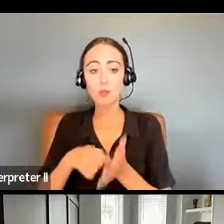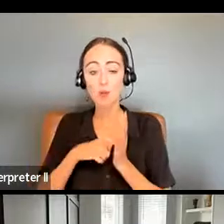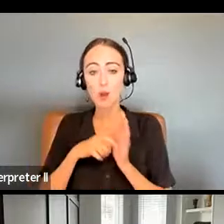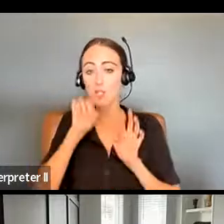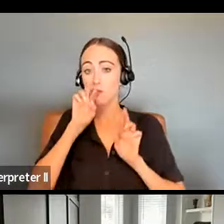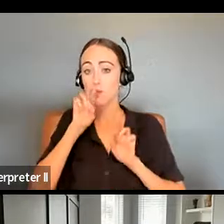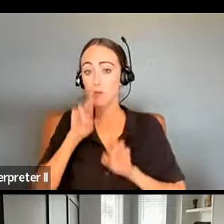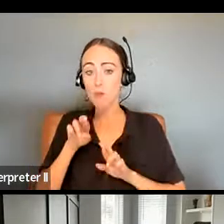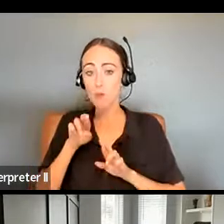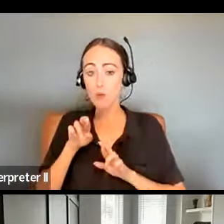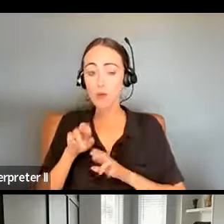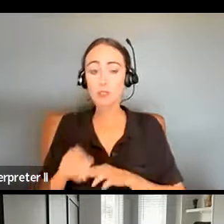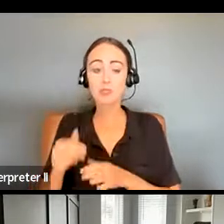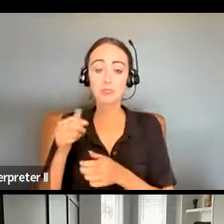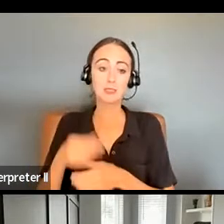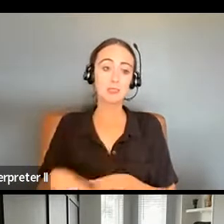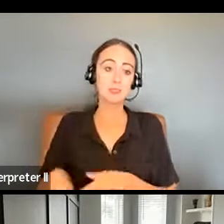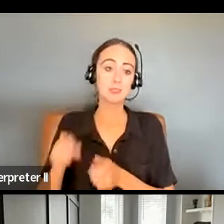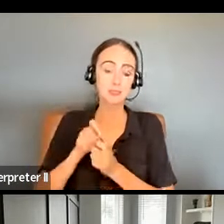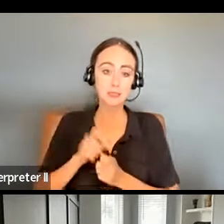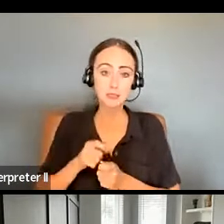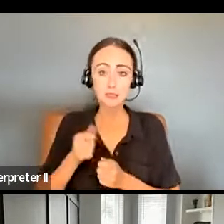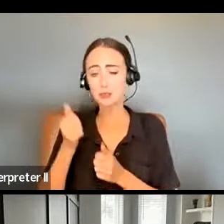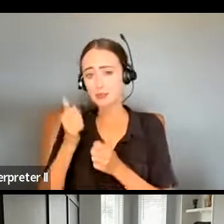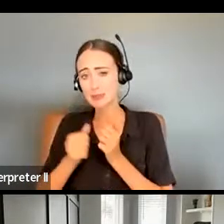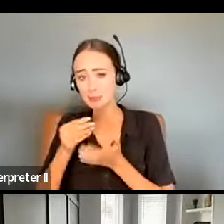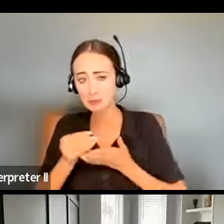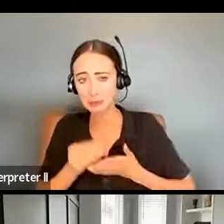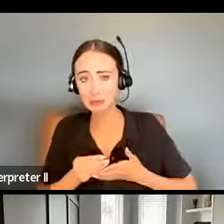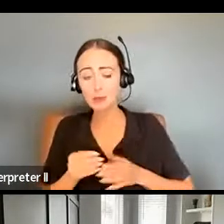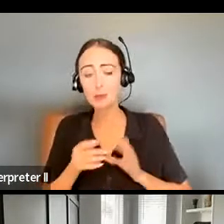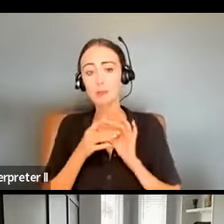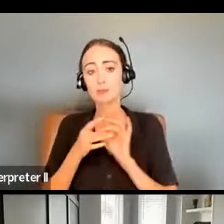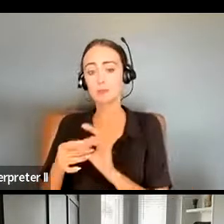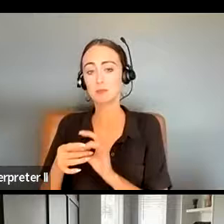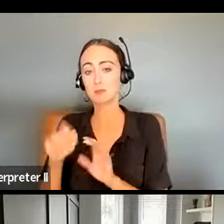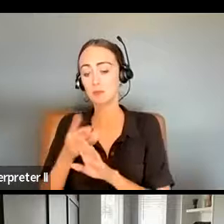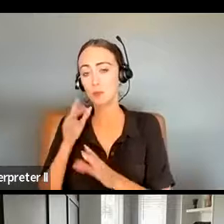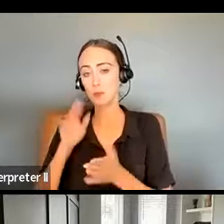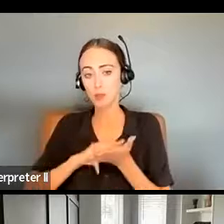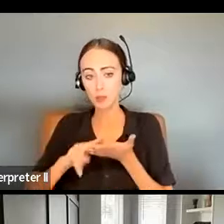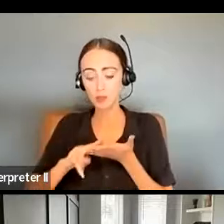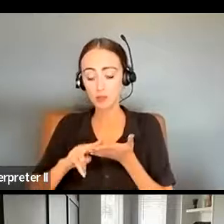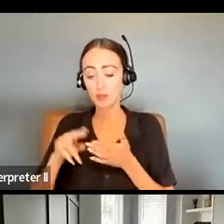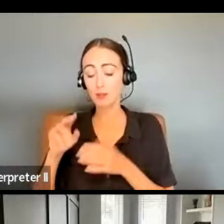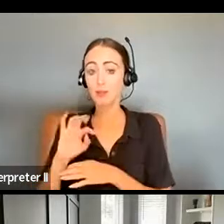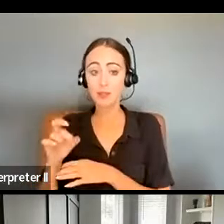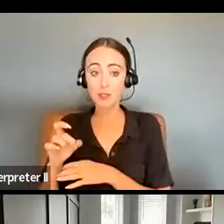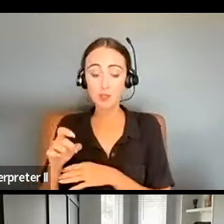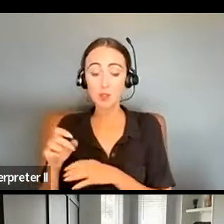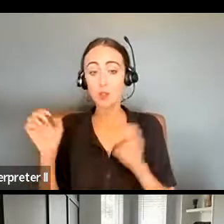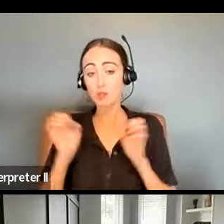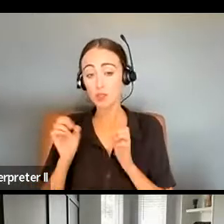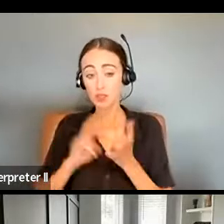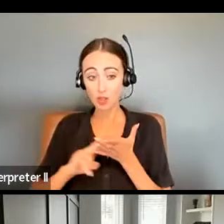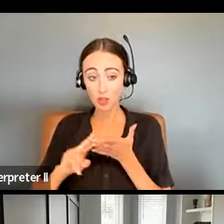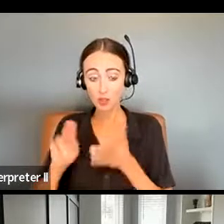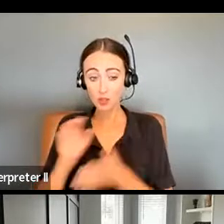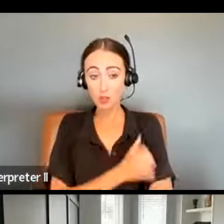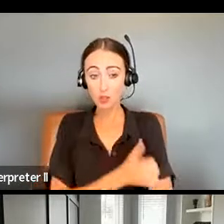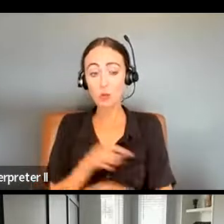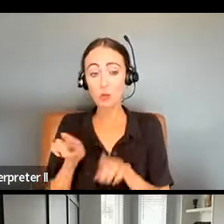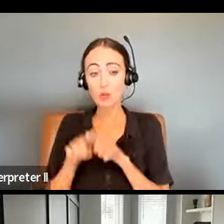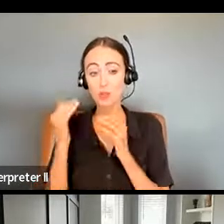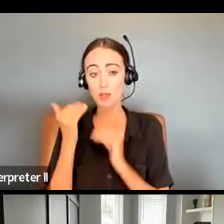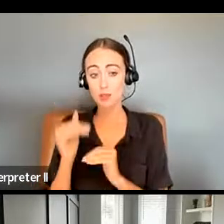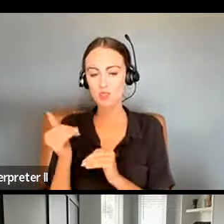the details of each emergency procurement to the council before entering into the underlying contract. The executive's emergency contracting authority would also be limited